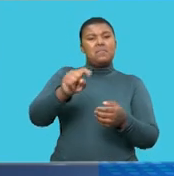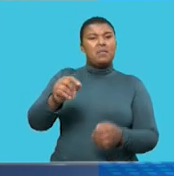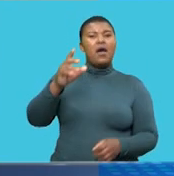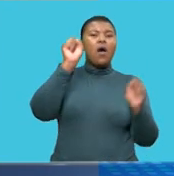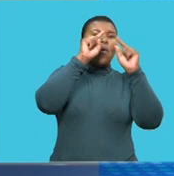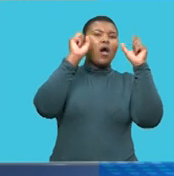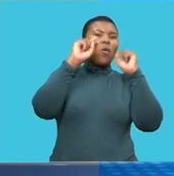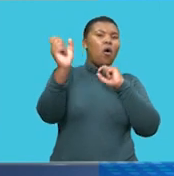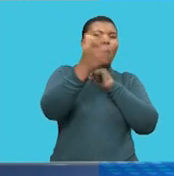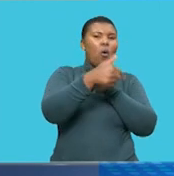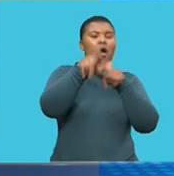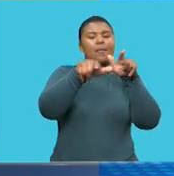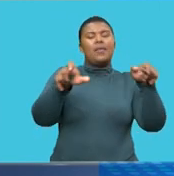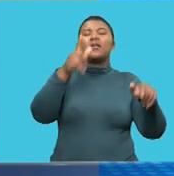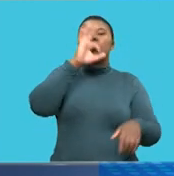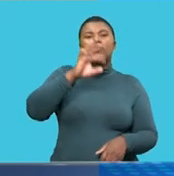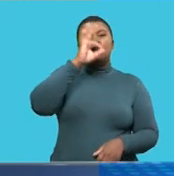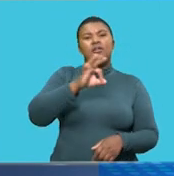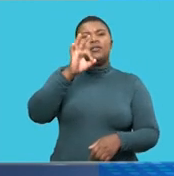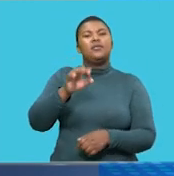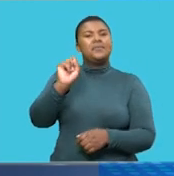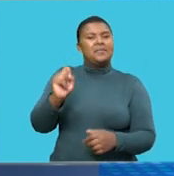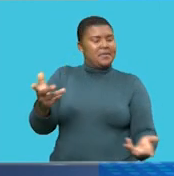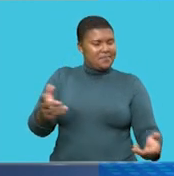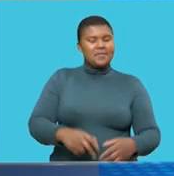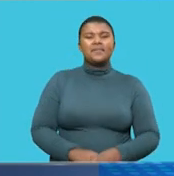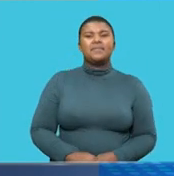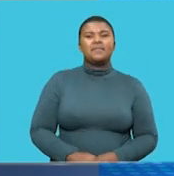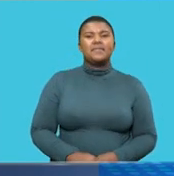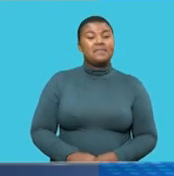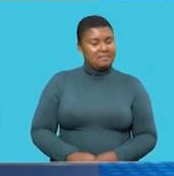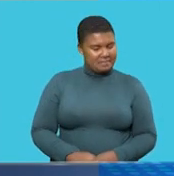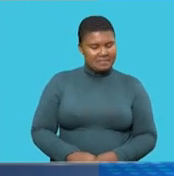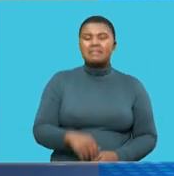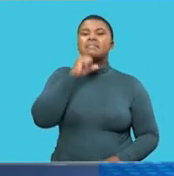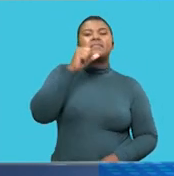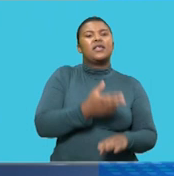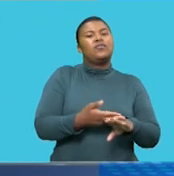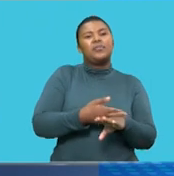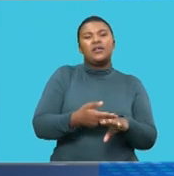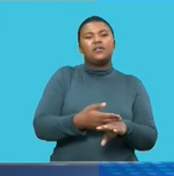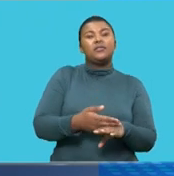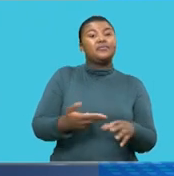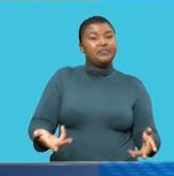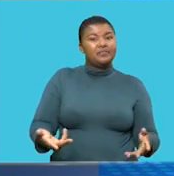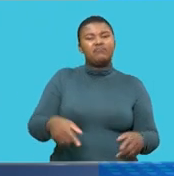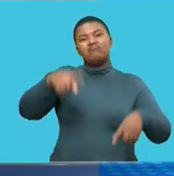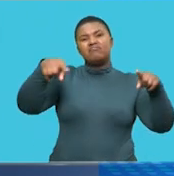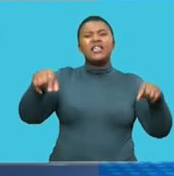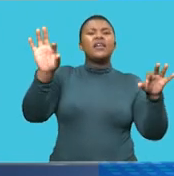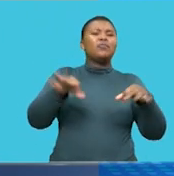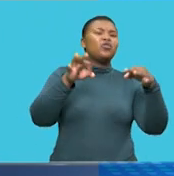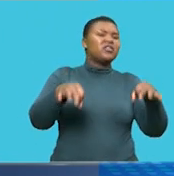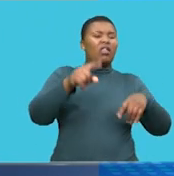all artists, no matter the race or creed, you know. All music genres,